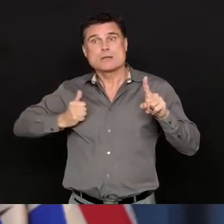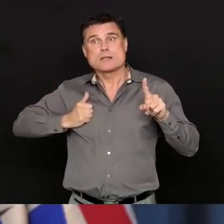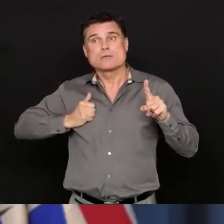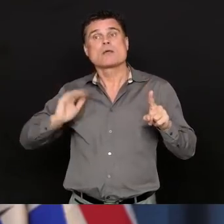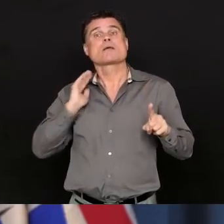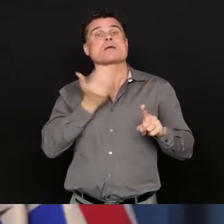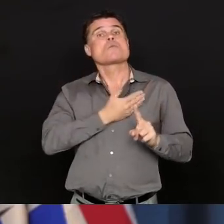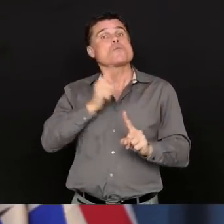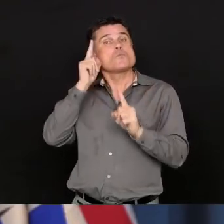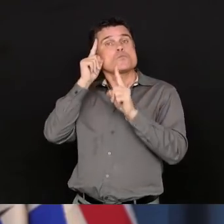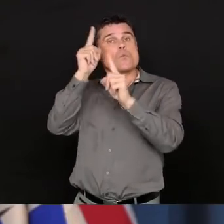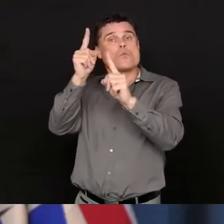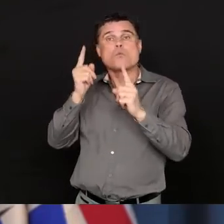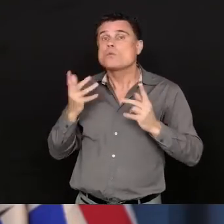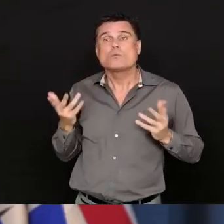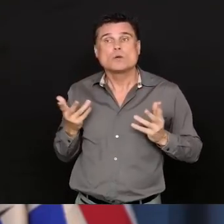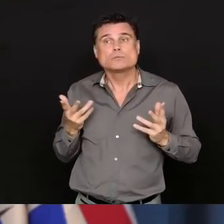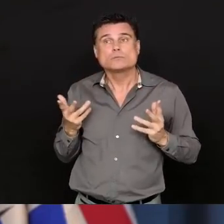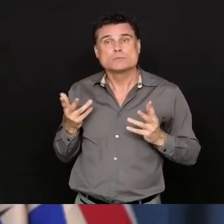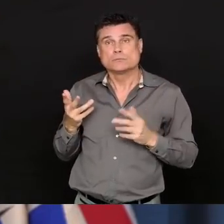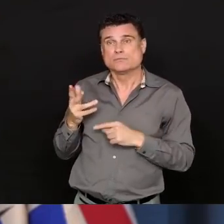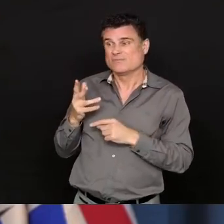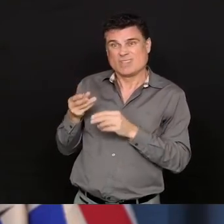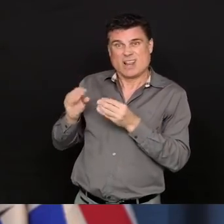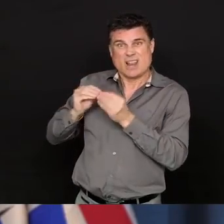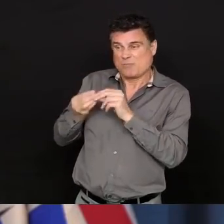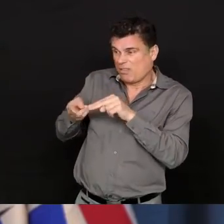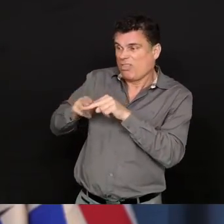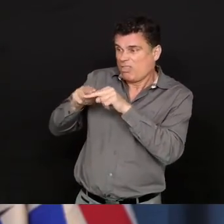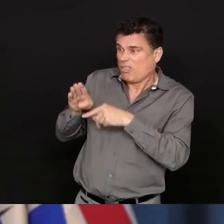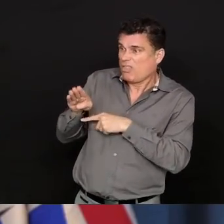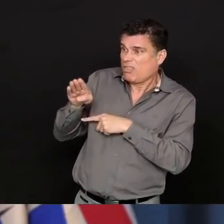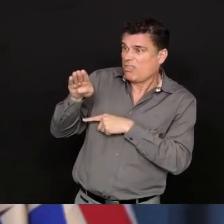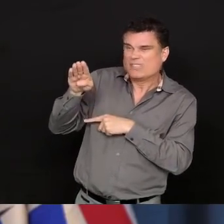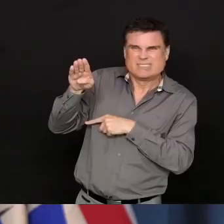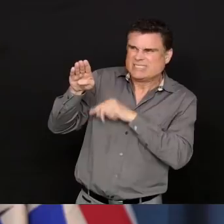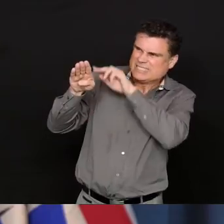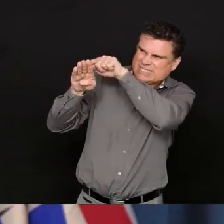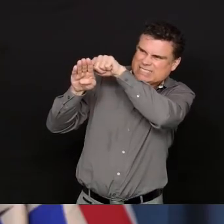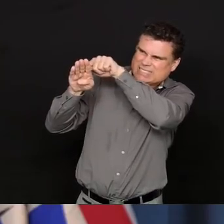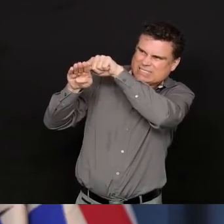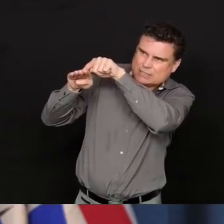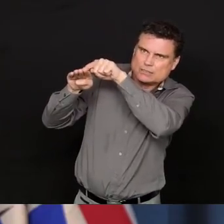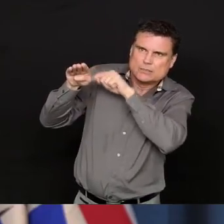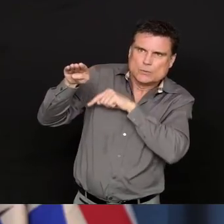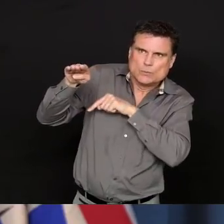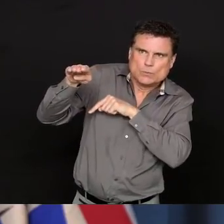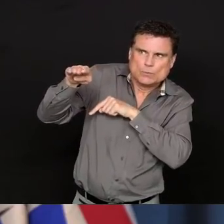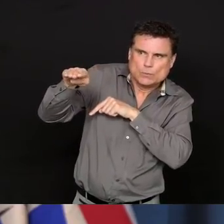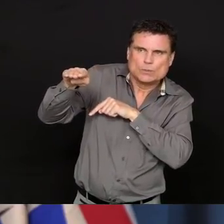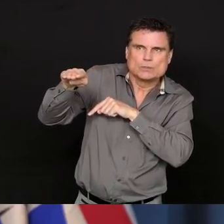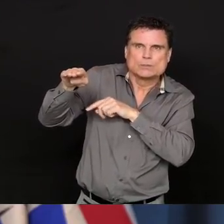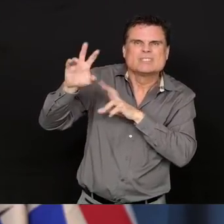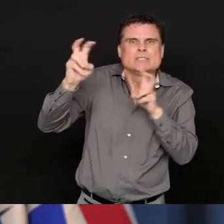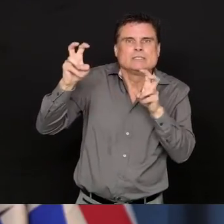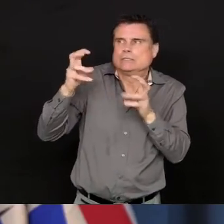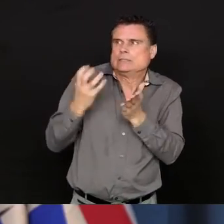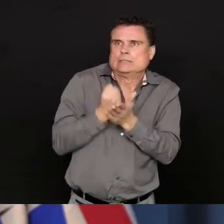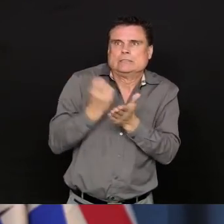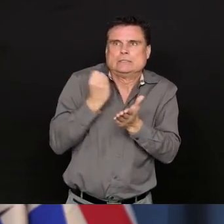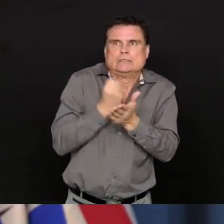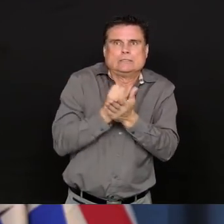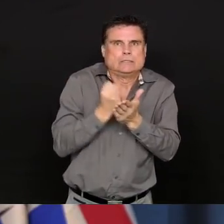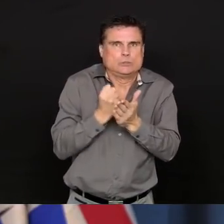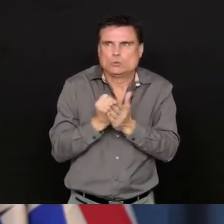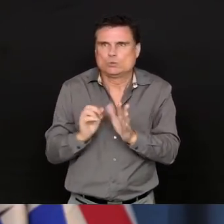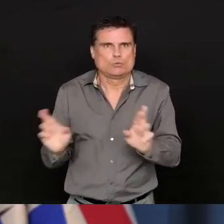time. Buy us time so that the closer we get to summer, we can take more advantage of the natural waning of